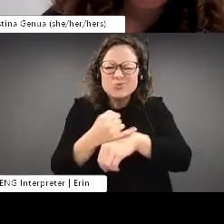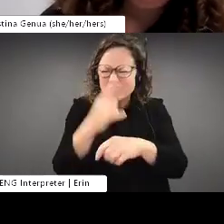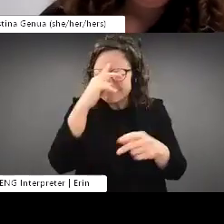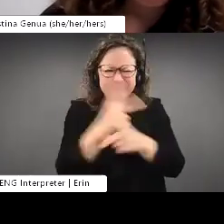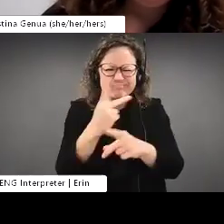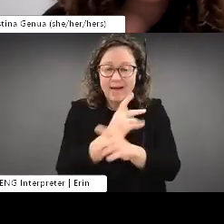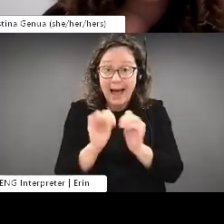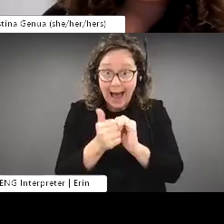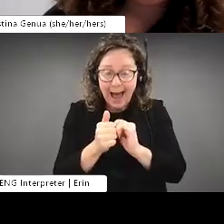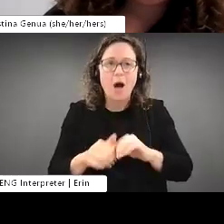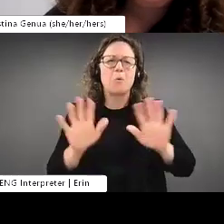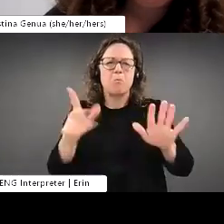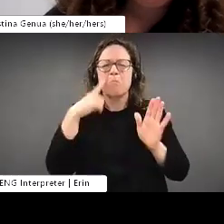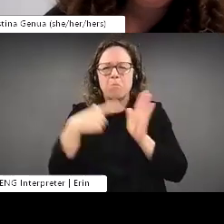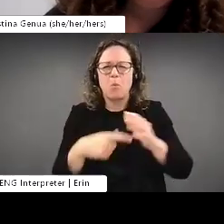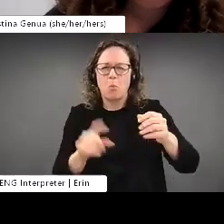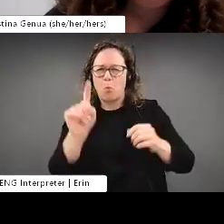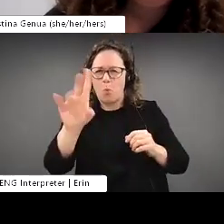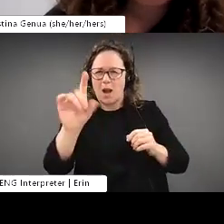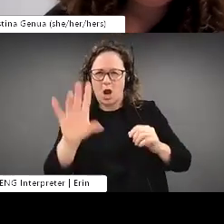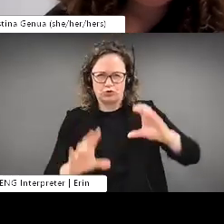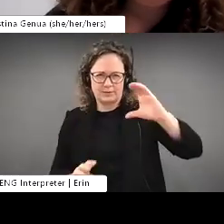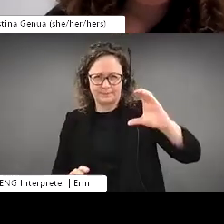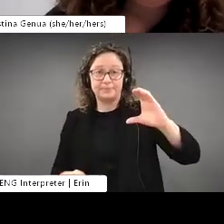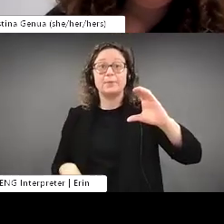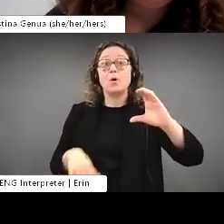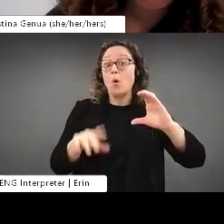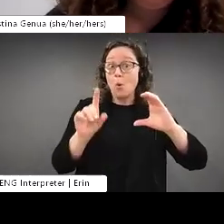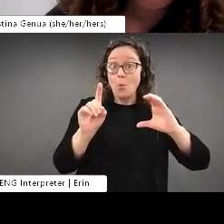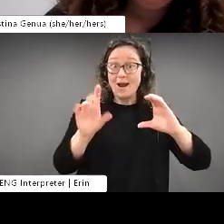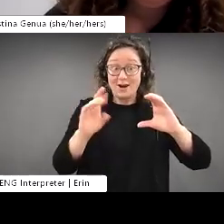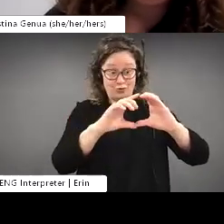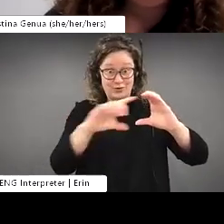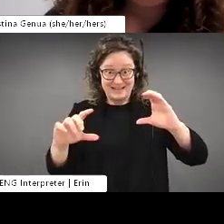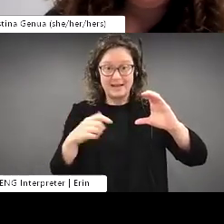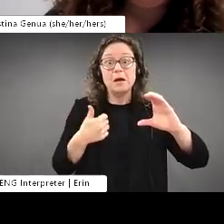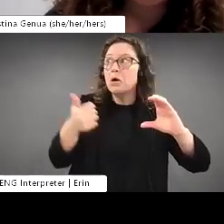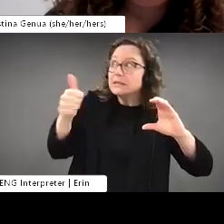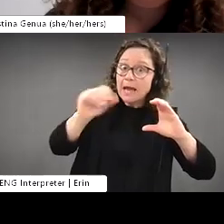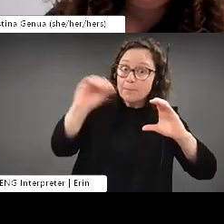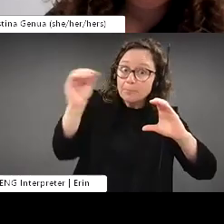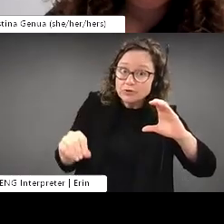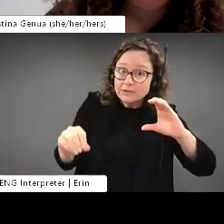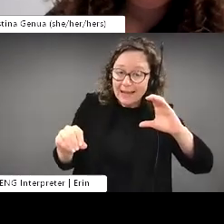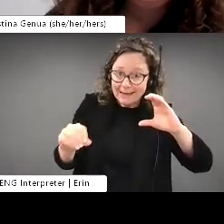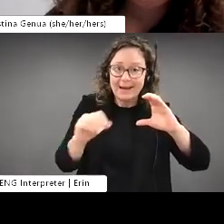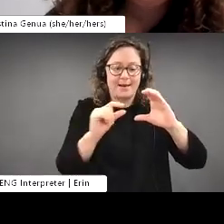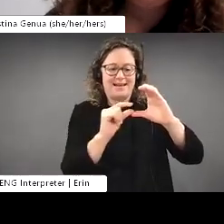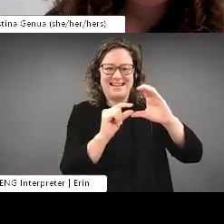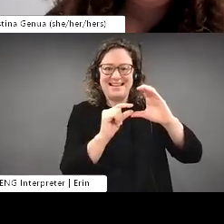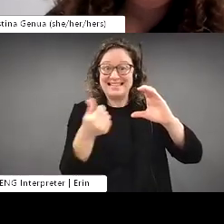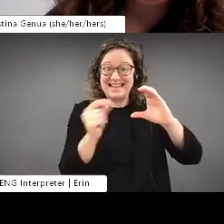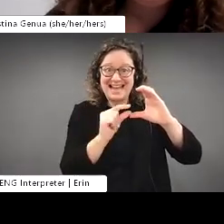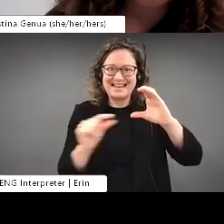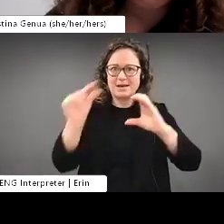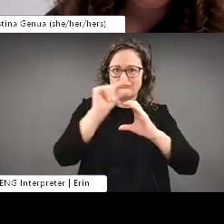example, we have 10% equals 10 out of 100, 50% equals 50 out of 100, and